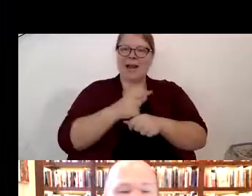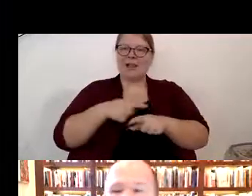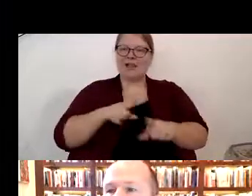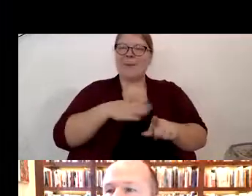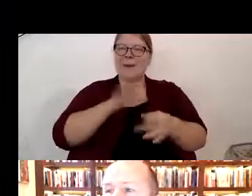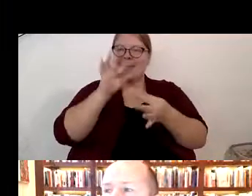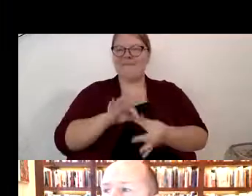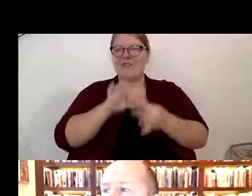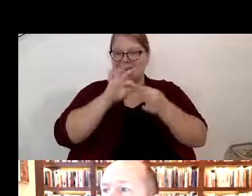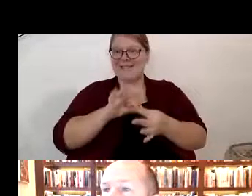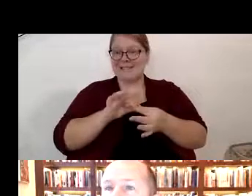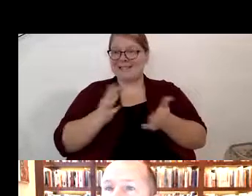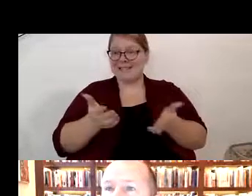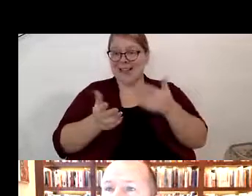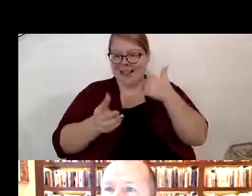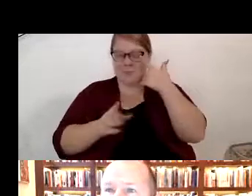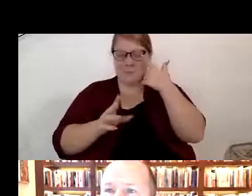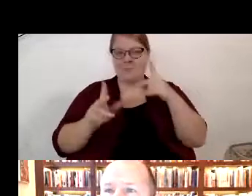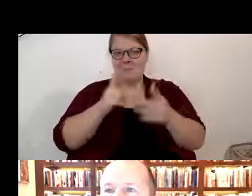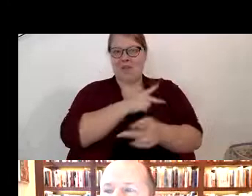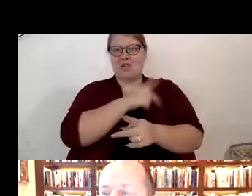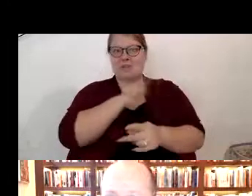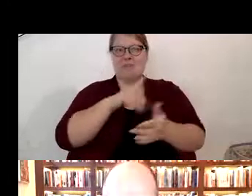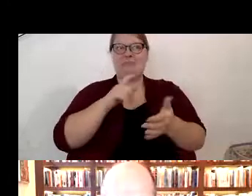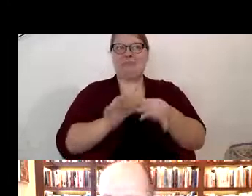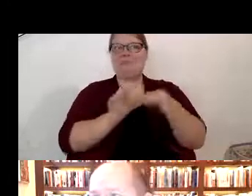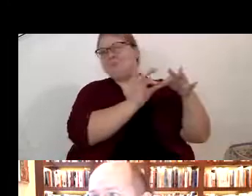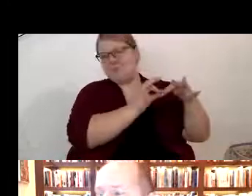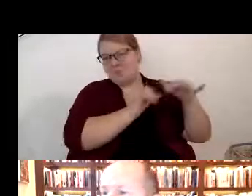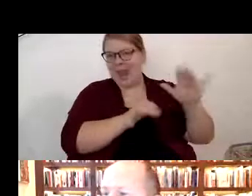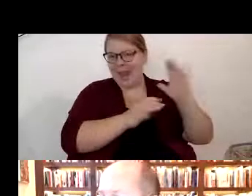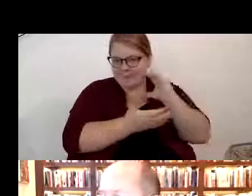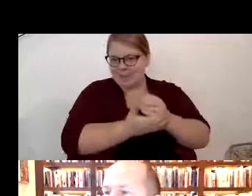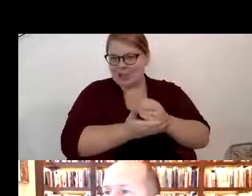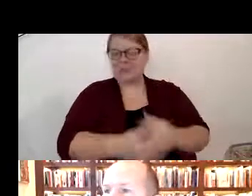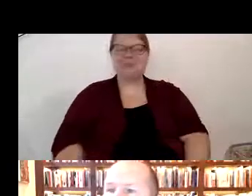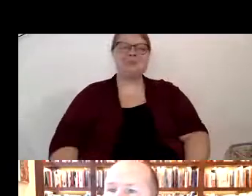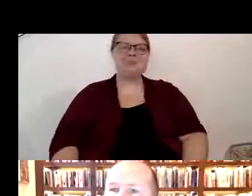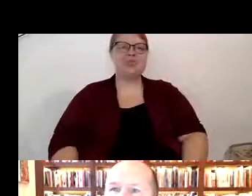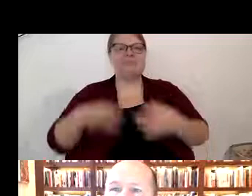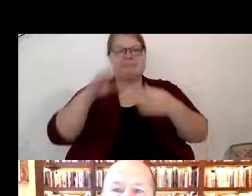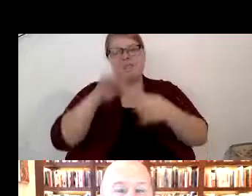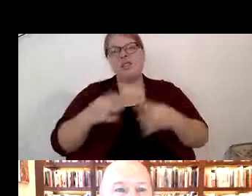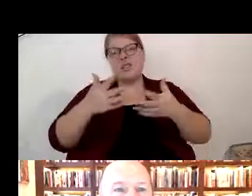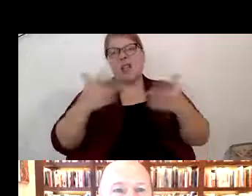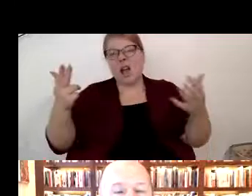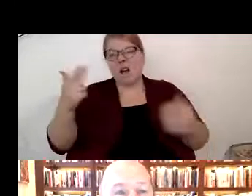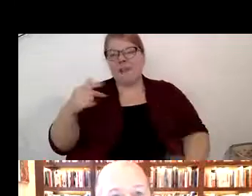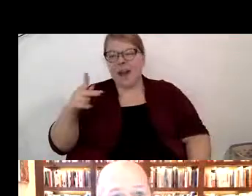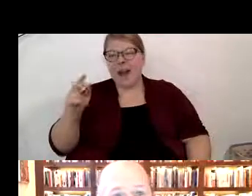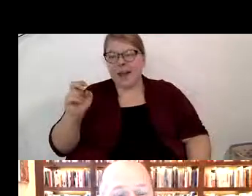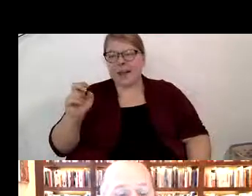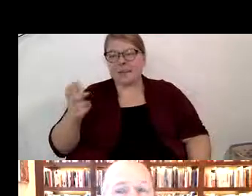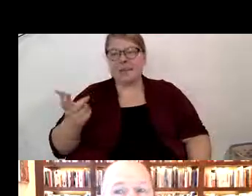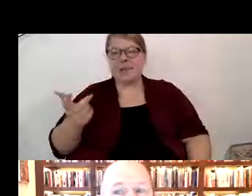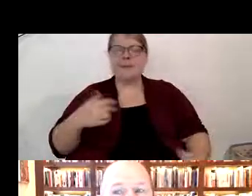talk about that. So mindfulness, as we talked about before, there's been a lot of hype on it. It's a